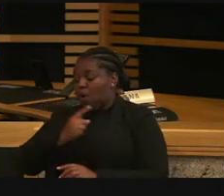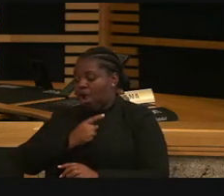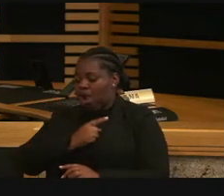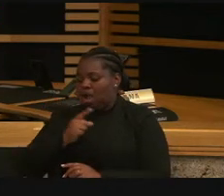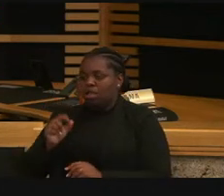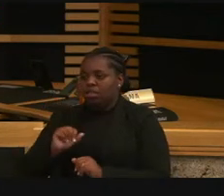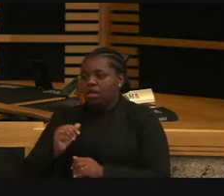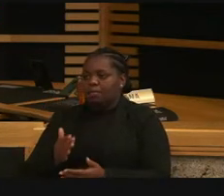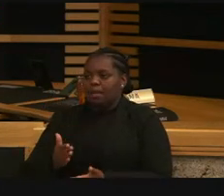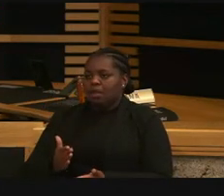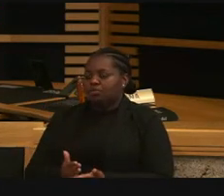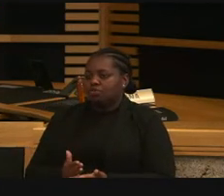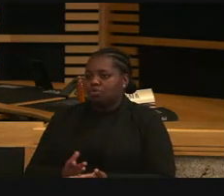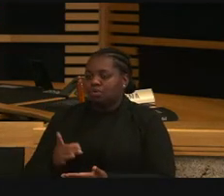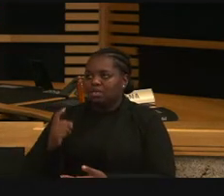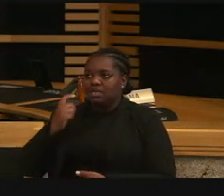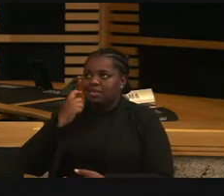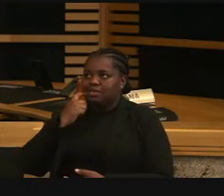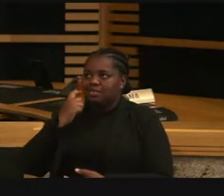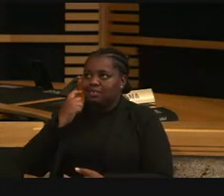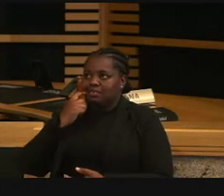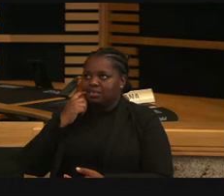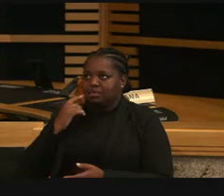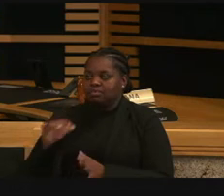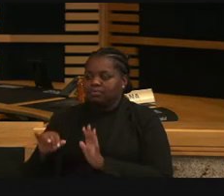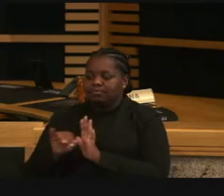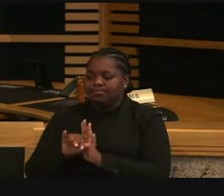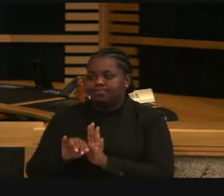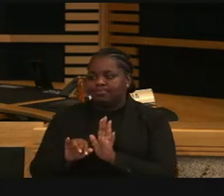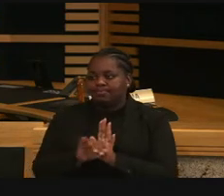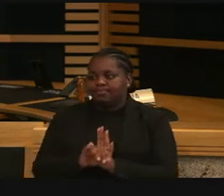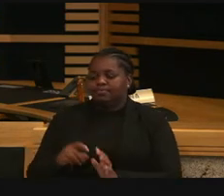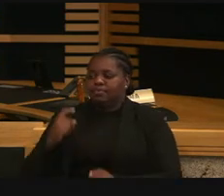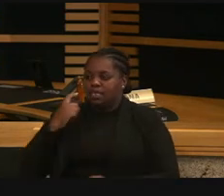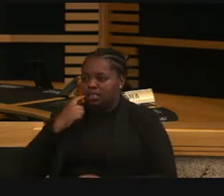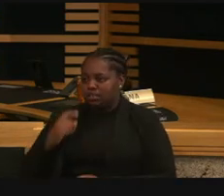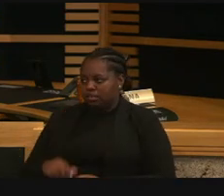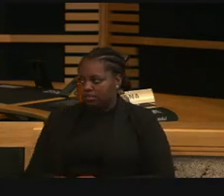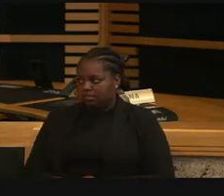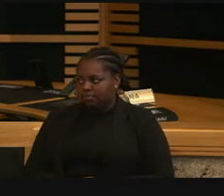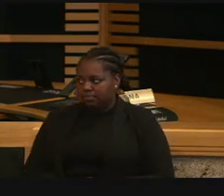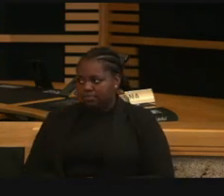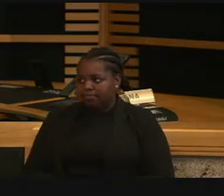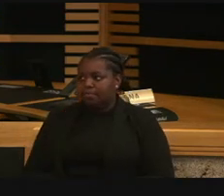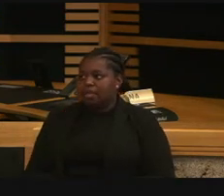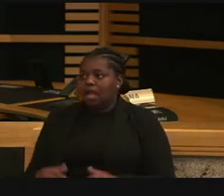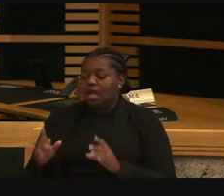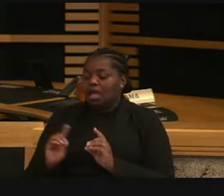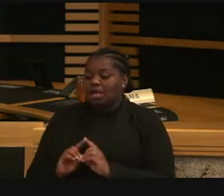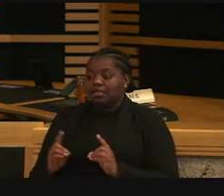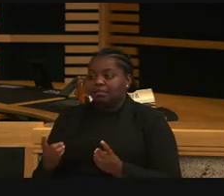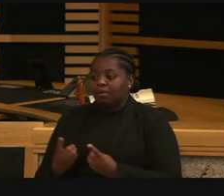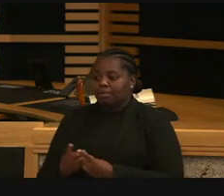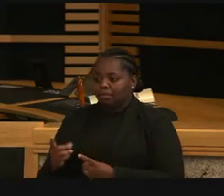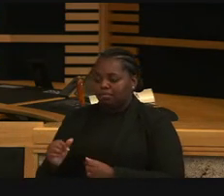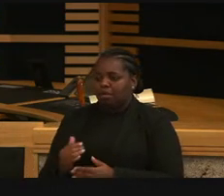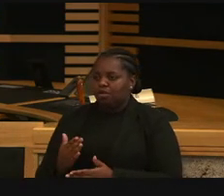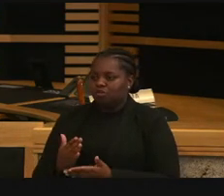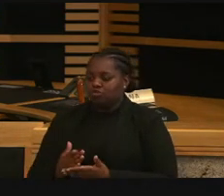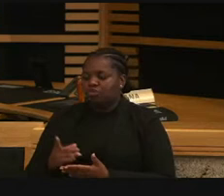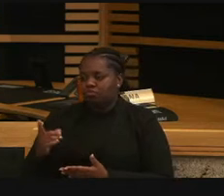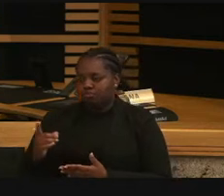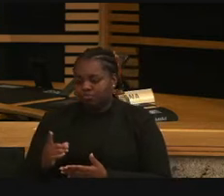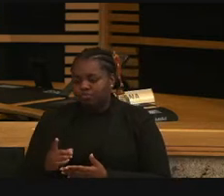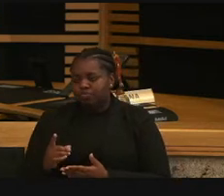they are easily identifiable. The department must, in compliance with the Employment